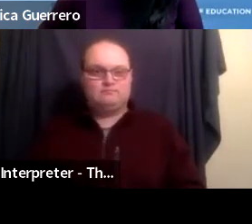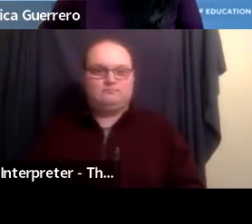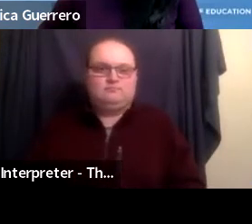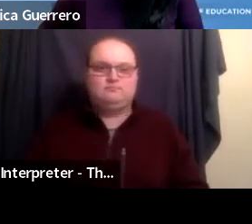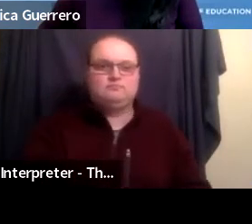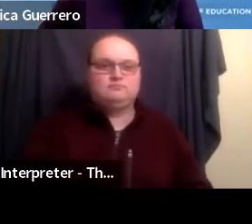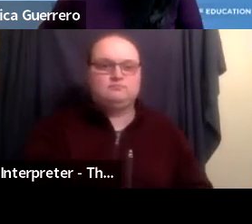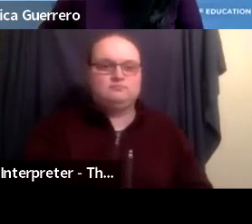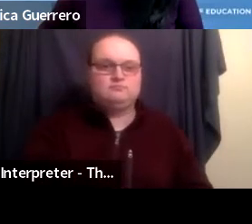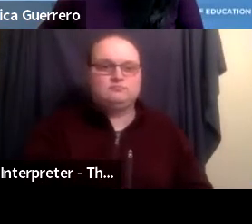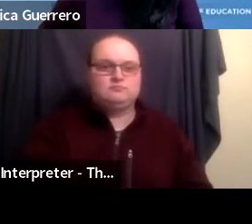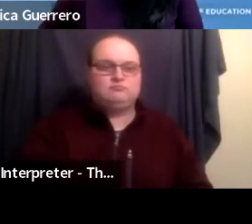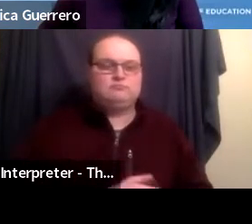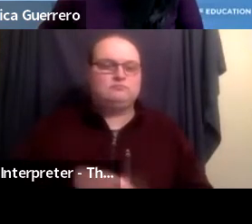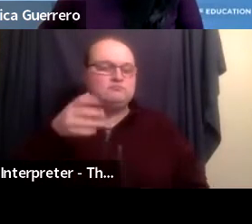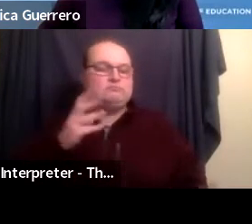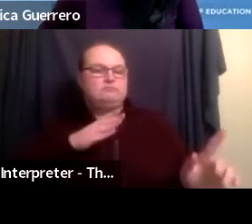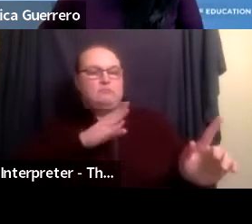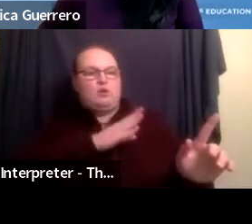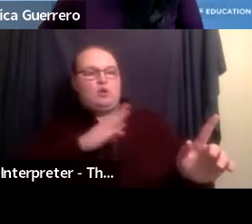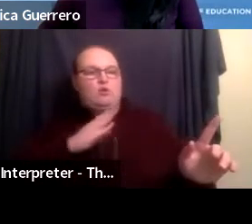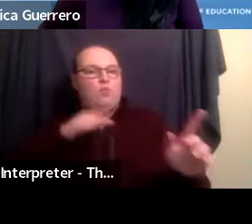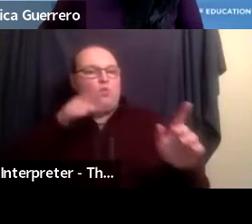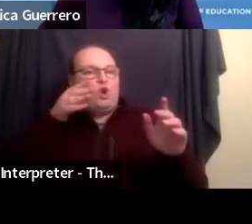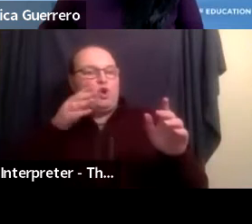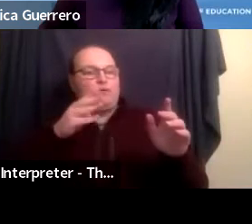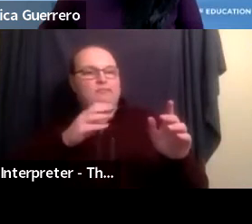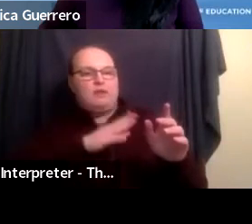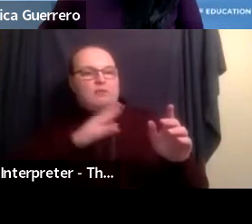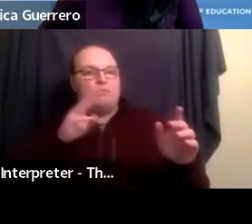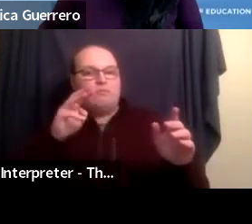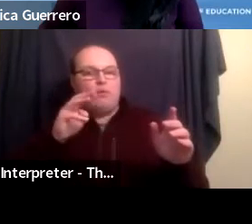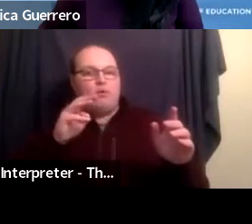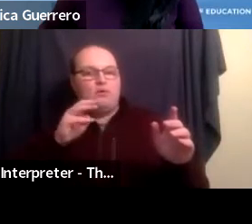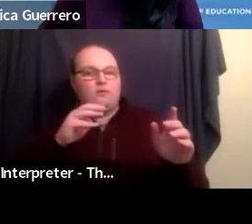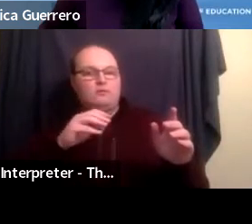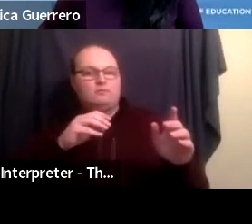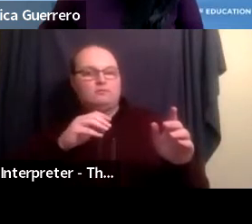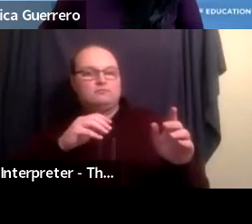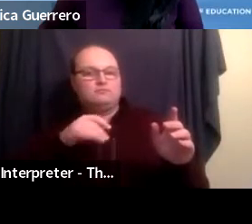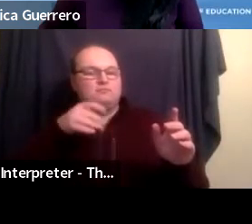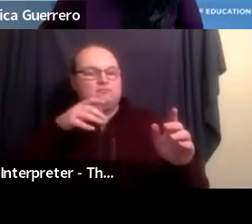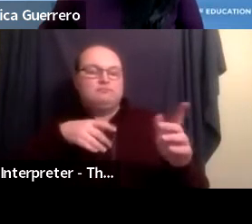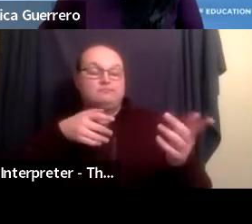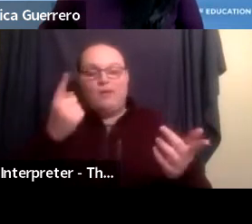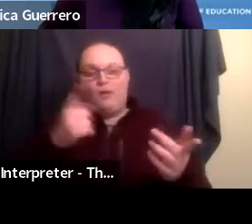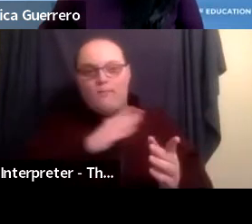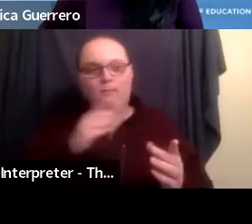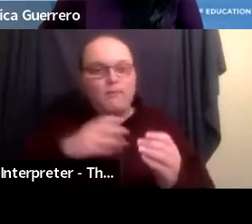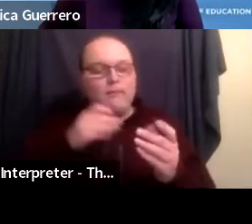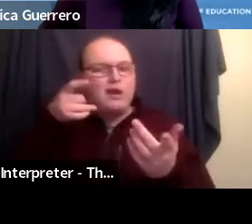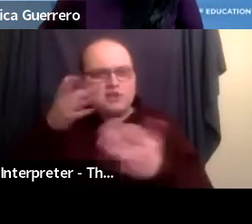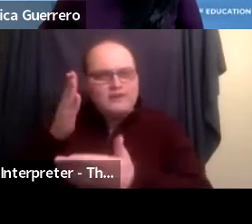Dr. Miller, sorry, this is Board Member Murray. I was just checking, did we stop the time during translation? Like, did they get their full time?